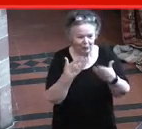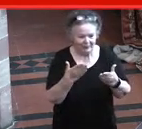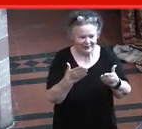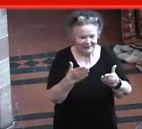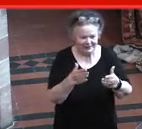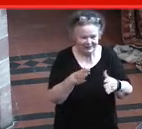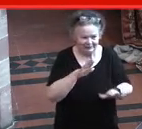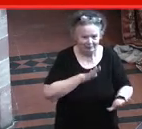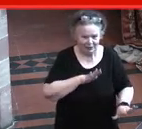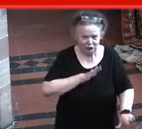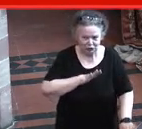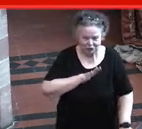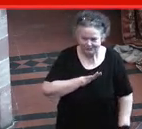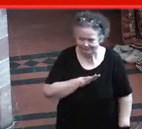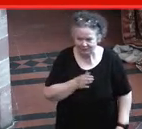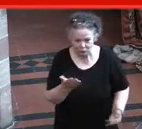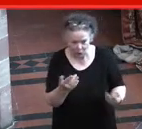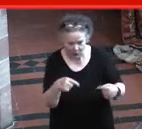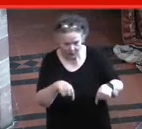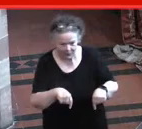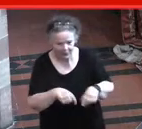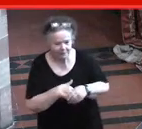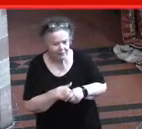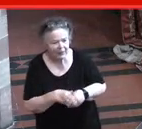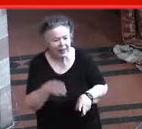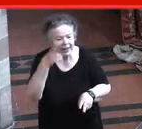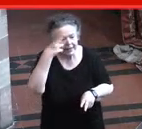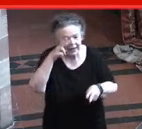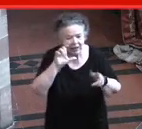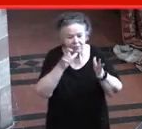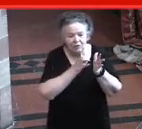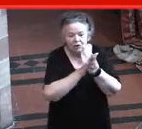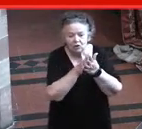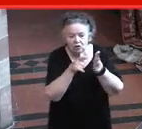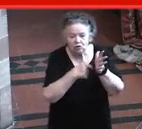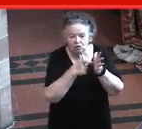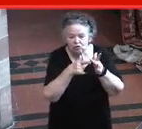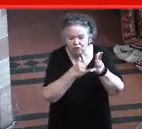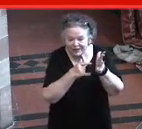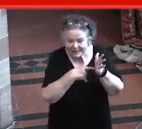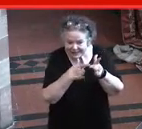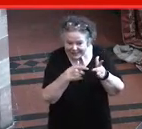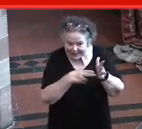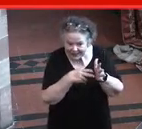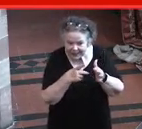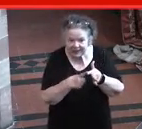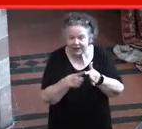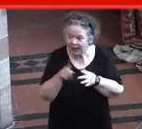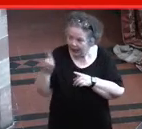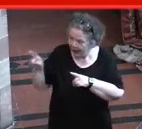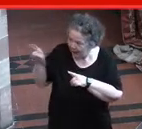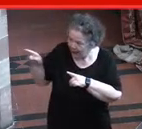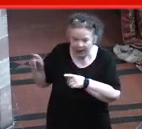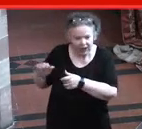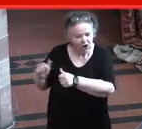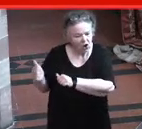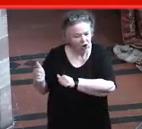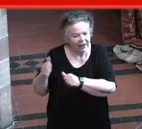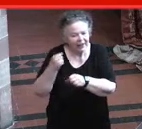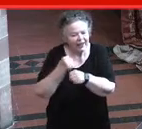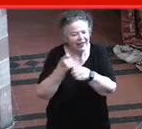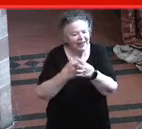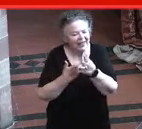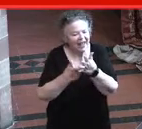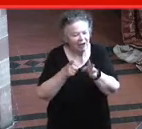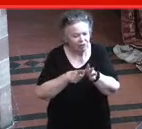us as we welcome you. So my name's Christine Dutton. I'm the connectional rep along with my colleague Gary Hopkins, and